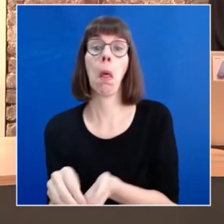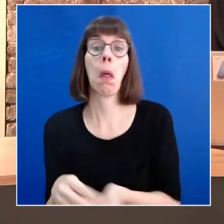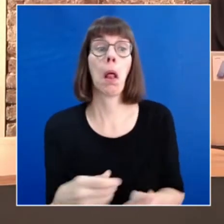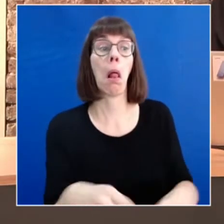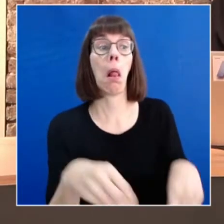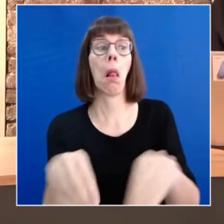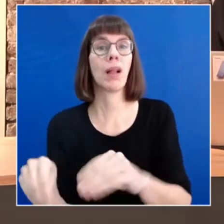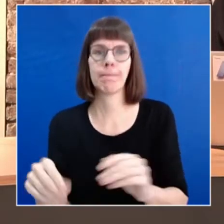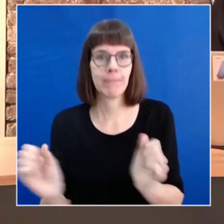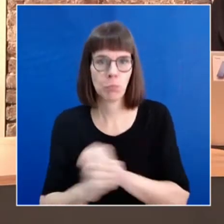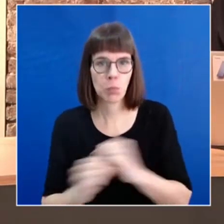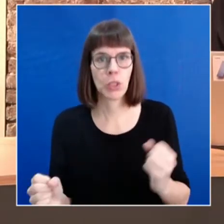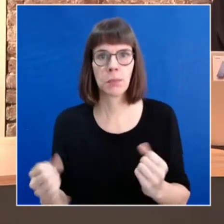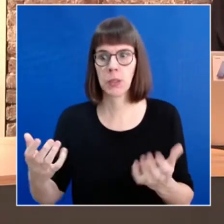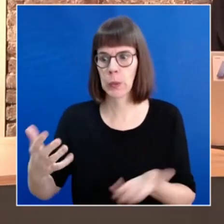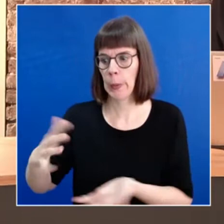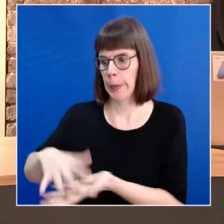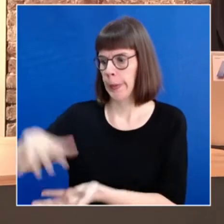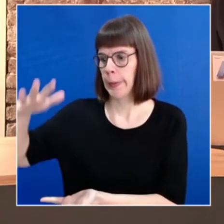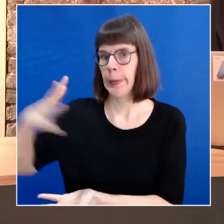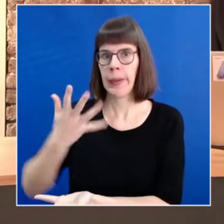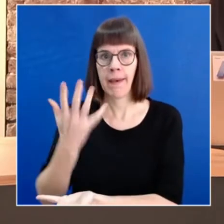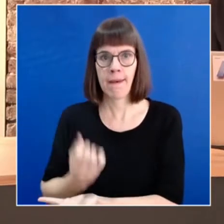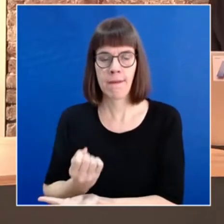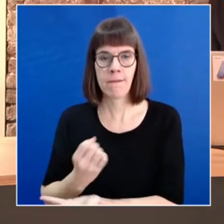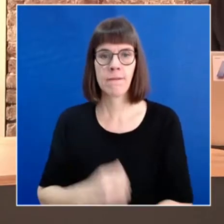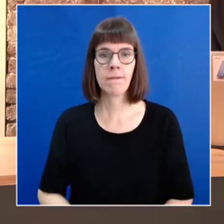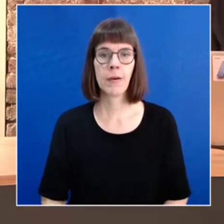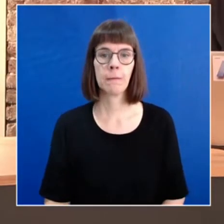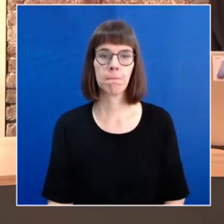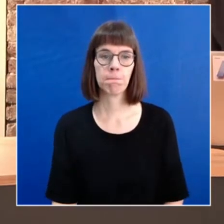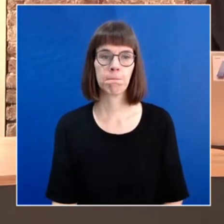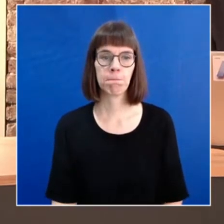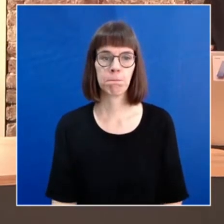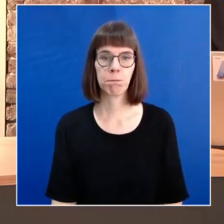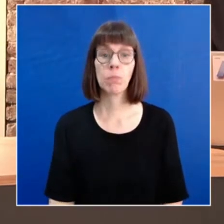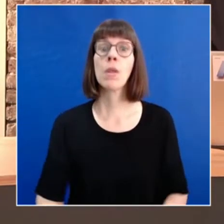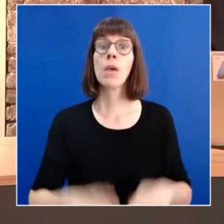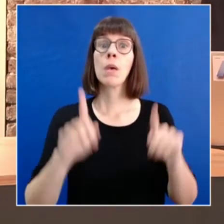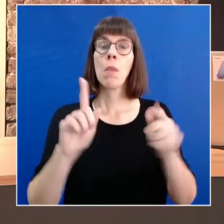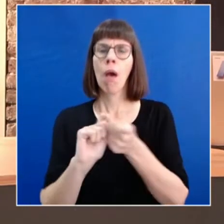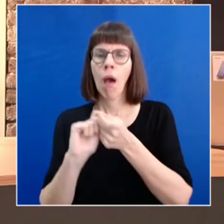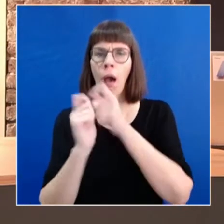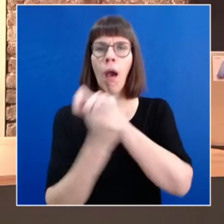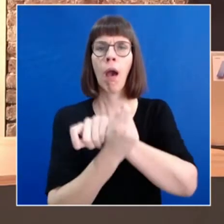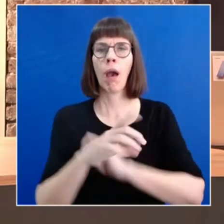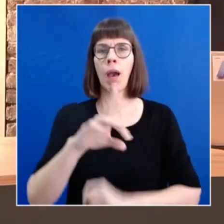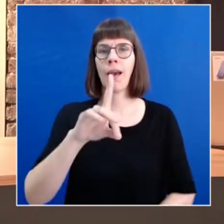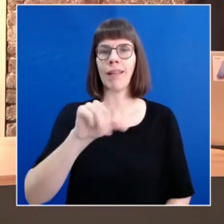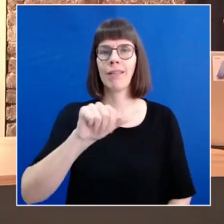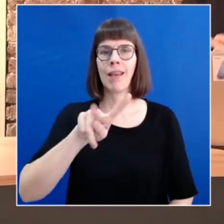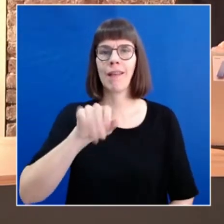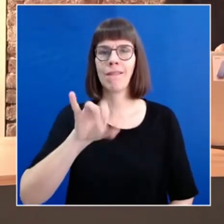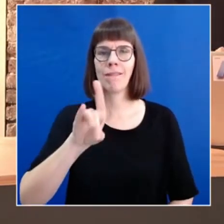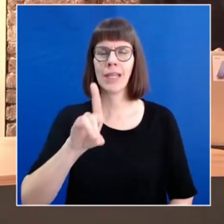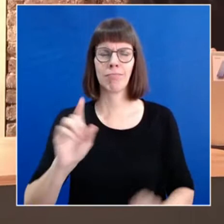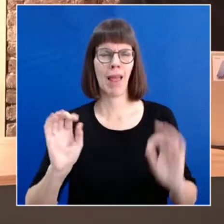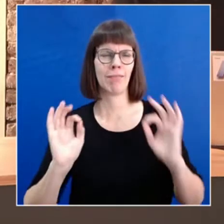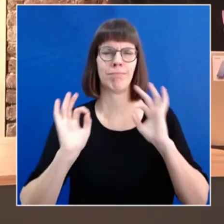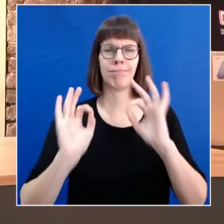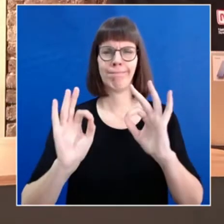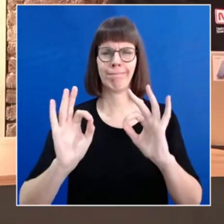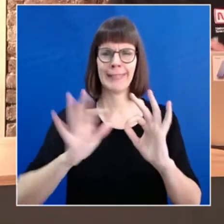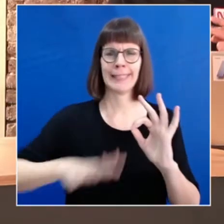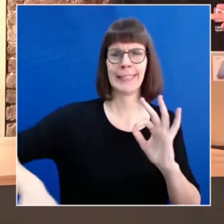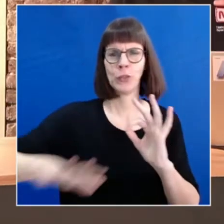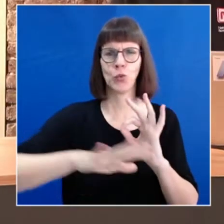But because that is the David I know, we can also have David. And imagine a world with the ideal David. He sells his